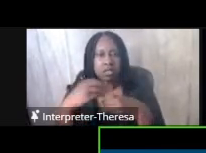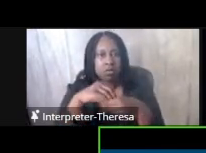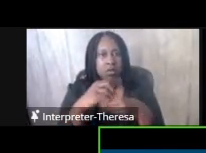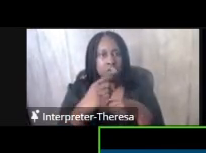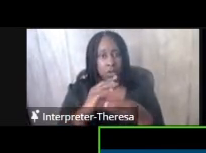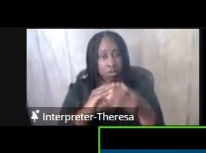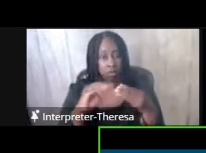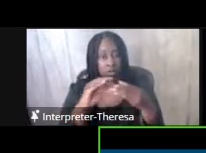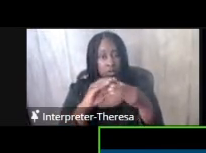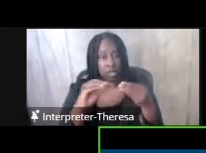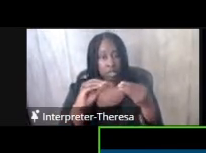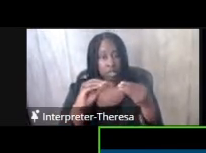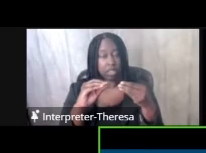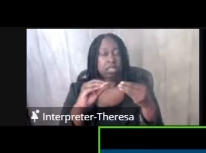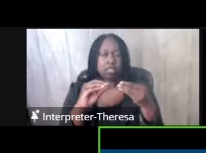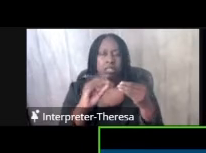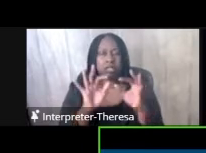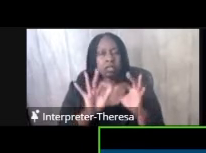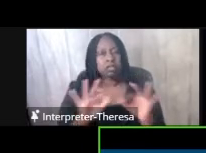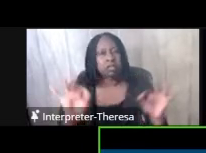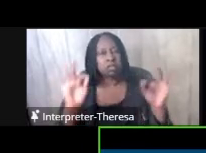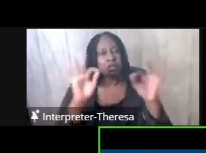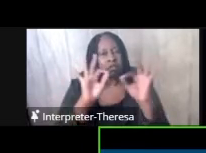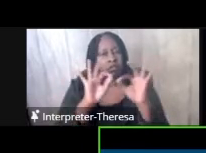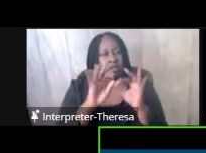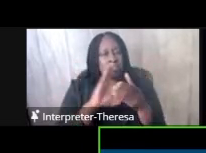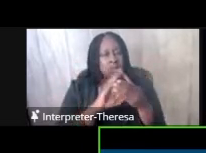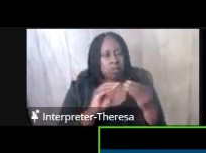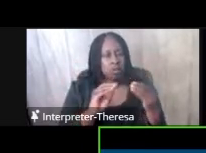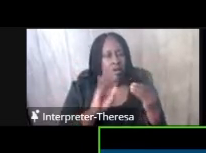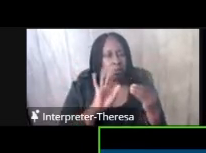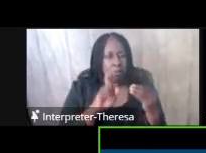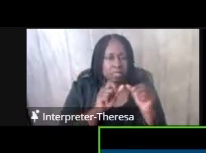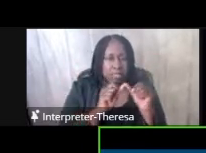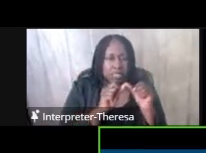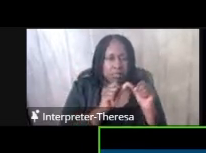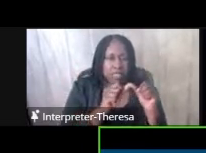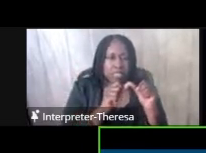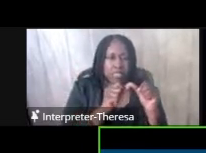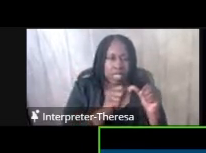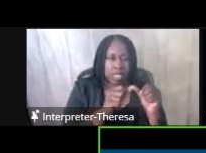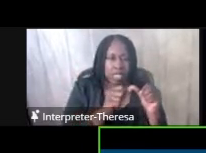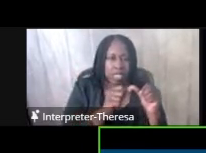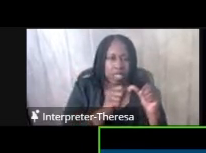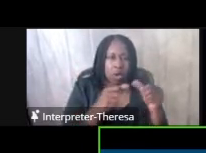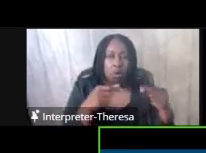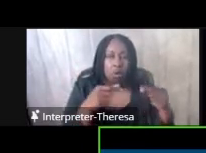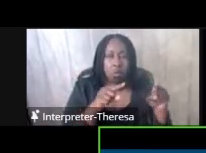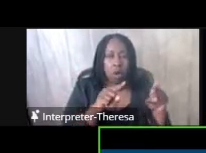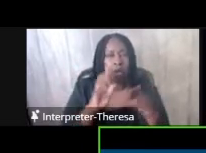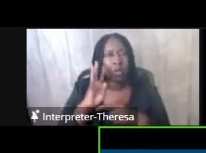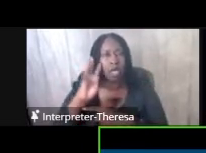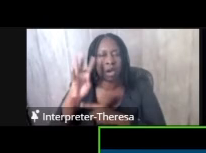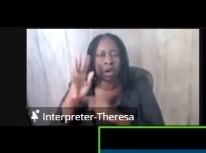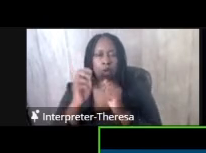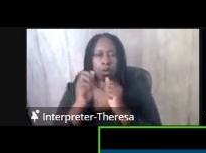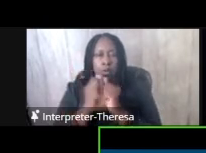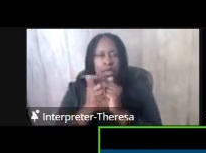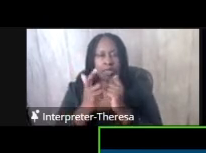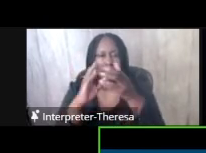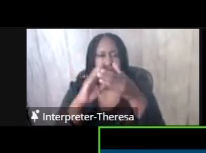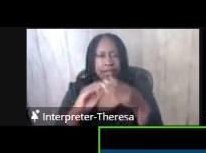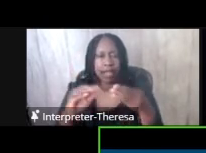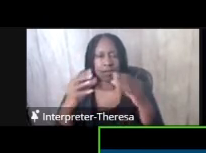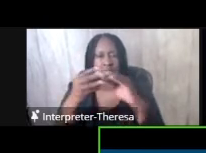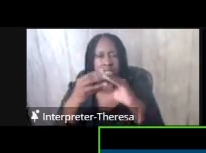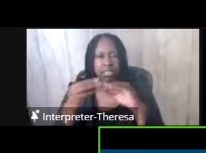are maintained even while we try to come up with this set of narratives that are sort of representative. And we just want to name that each of your groups is